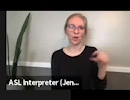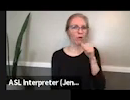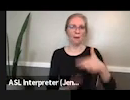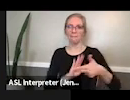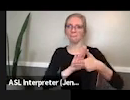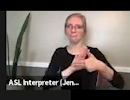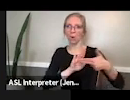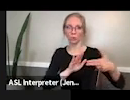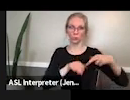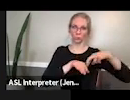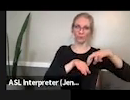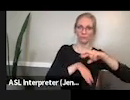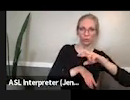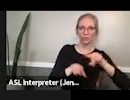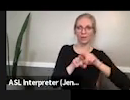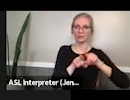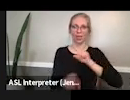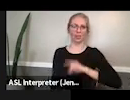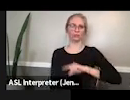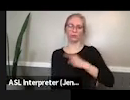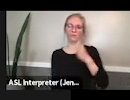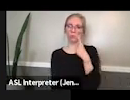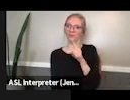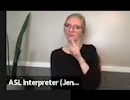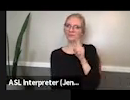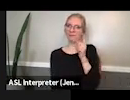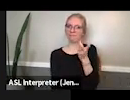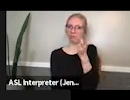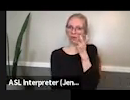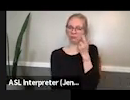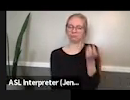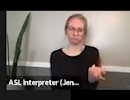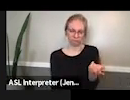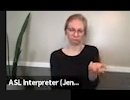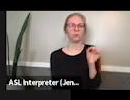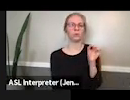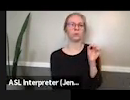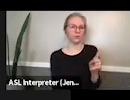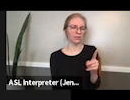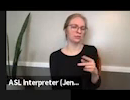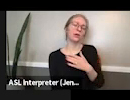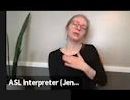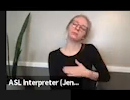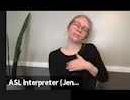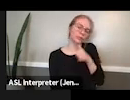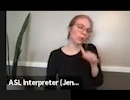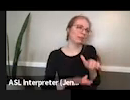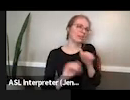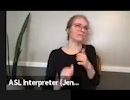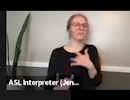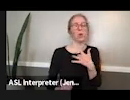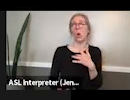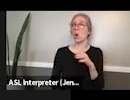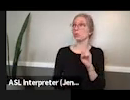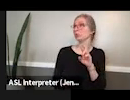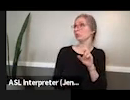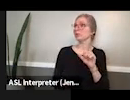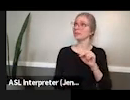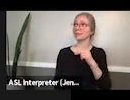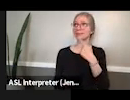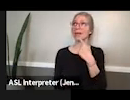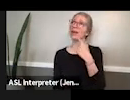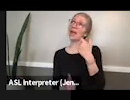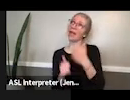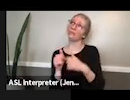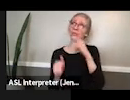not referred as eligible for deafblindness. Okay. And I'm not saying, please don't leave this and say, oh, Susan Bashinsky said that every